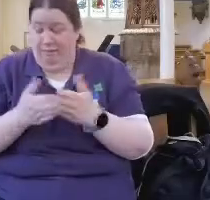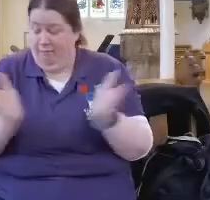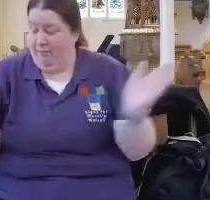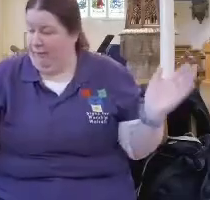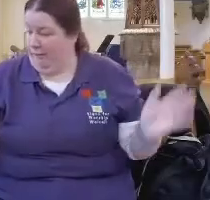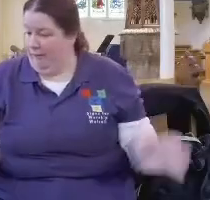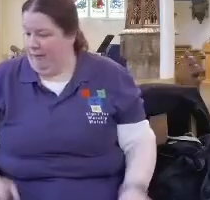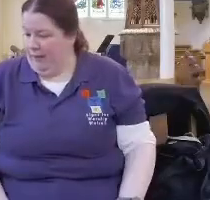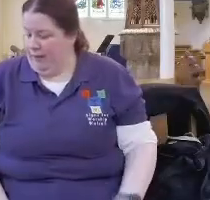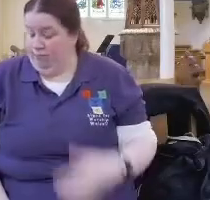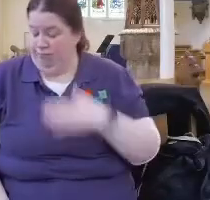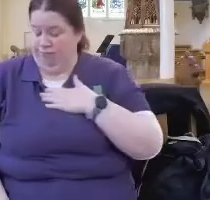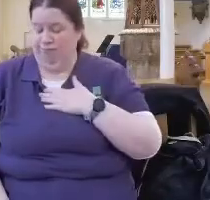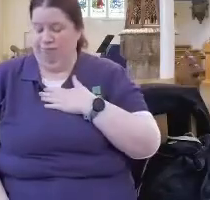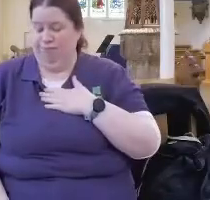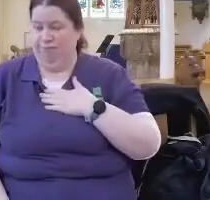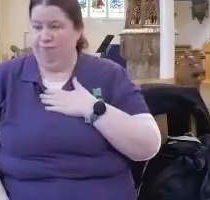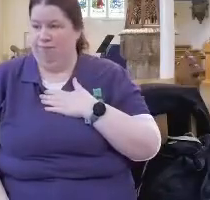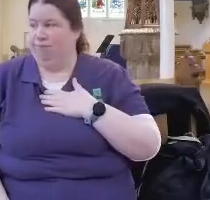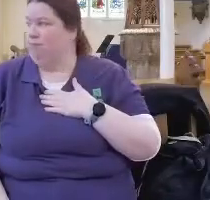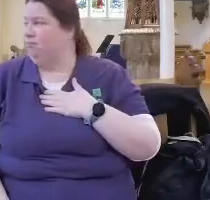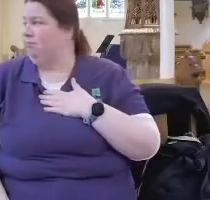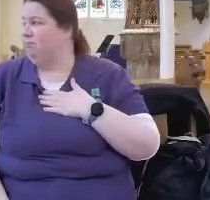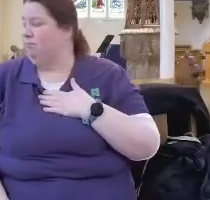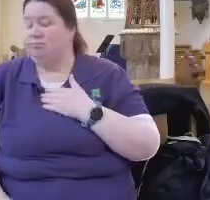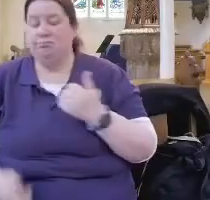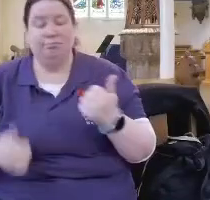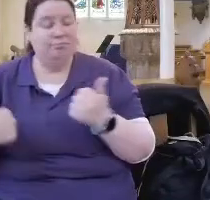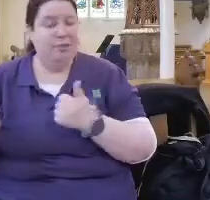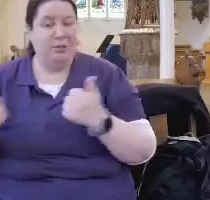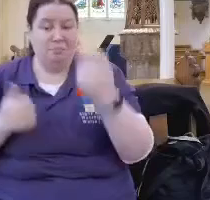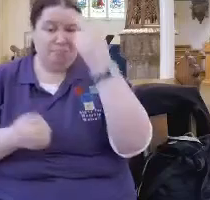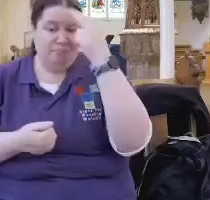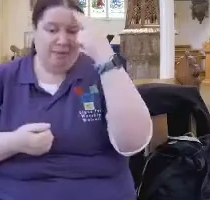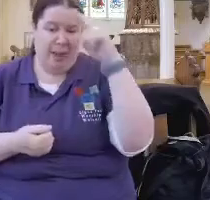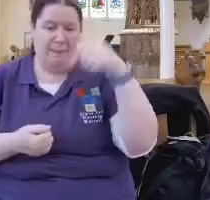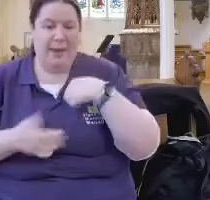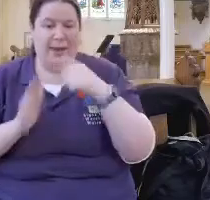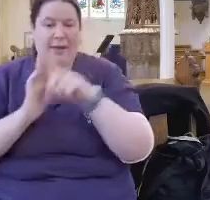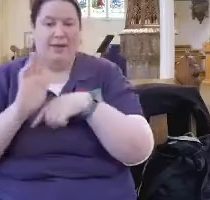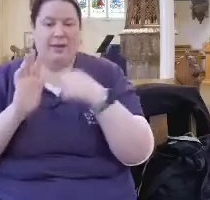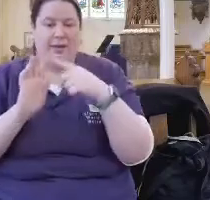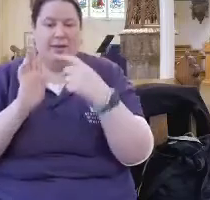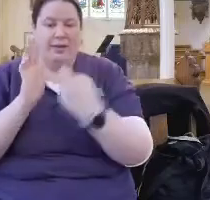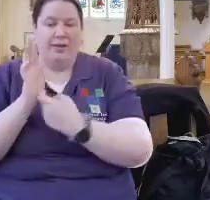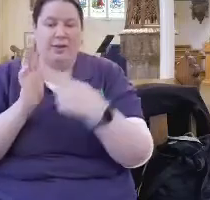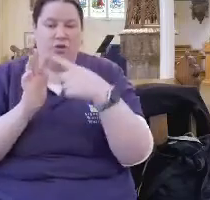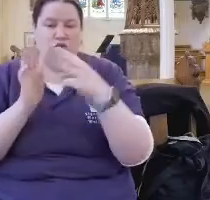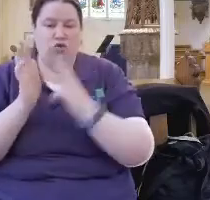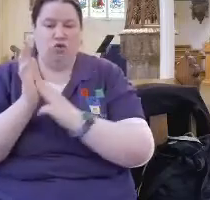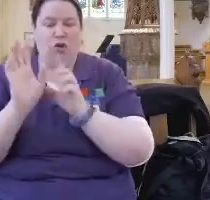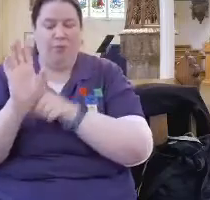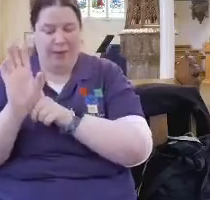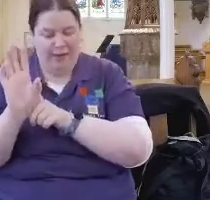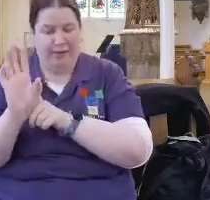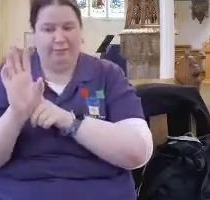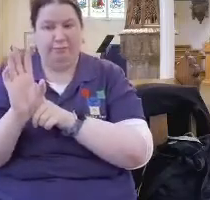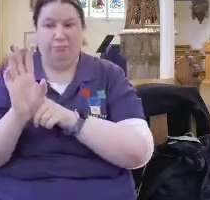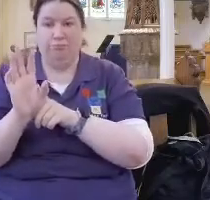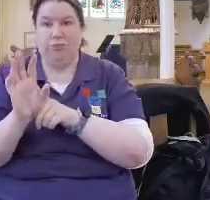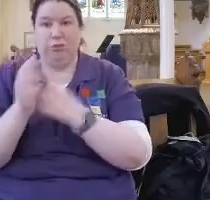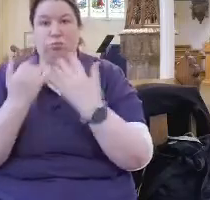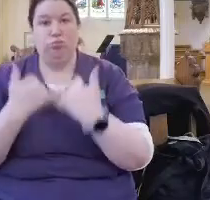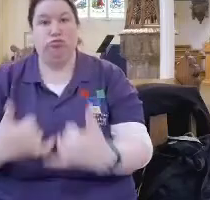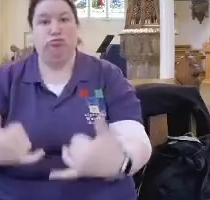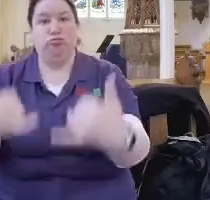Good morning, everybody. Am I on? I'm okay, yes, good. My name is Jeremy. I'm a member of the congregation here, and it's always